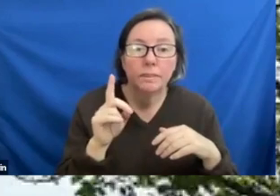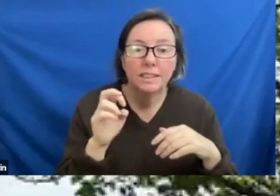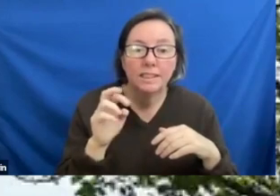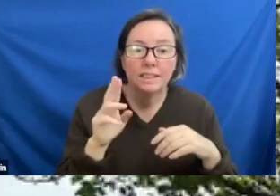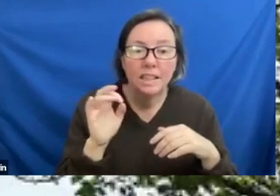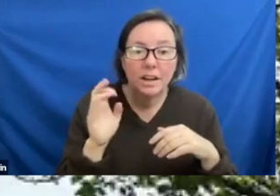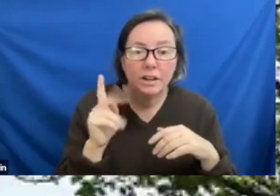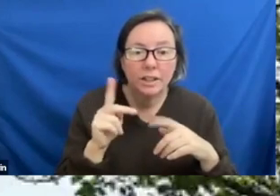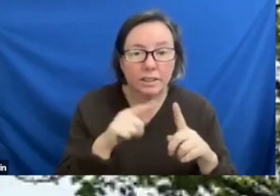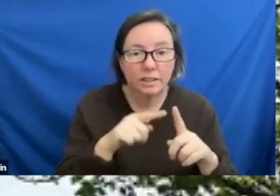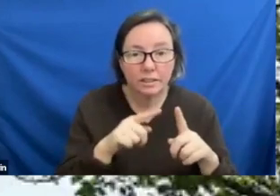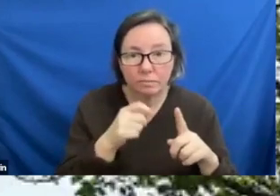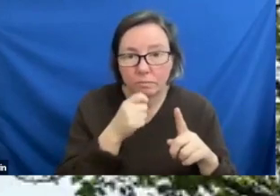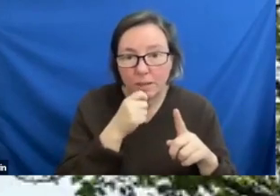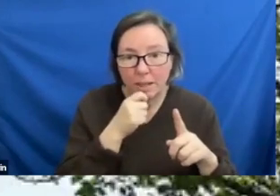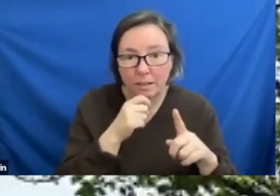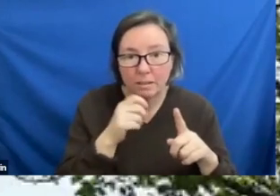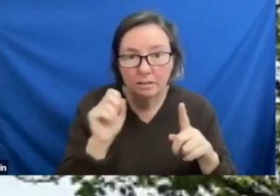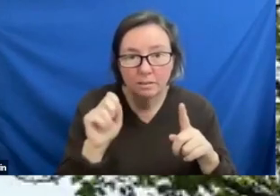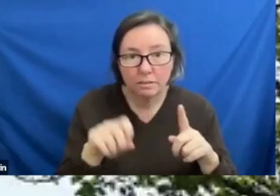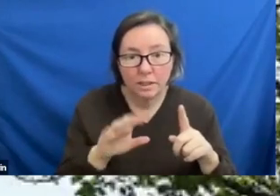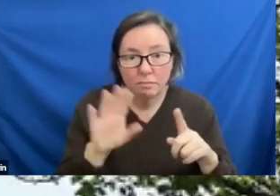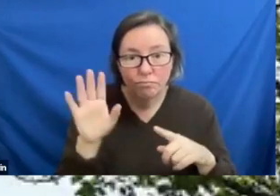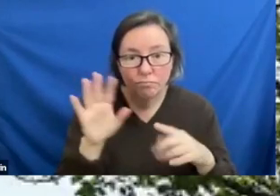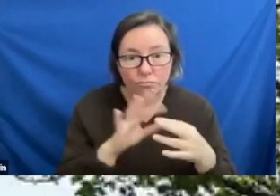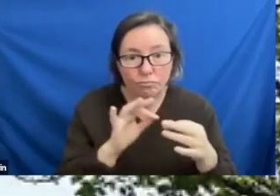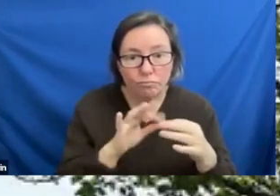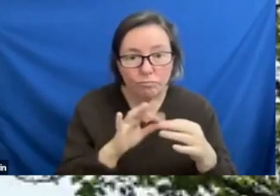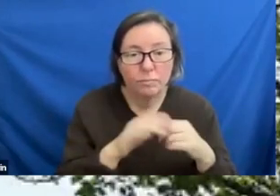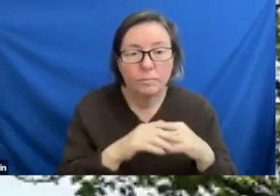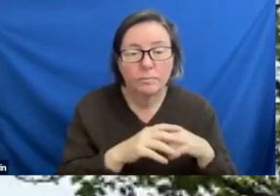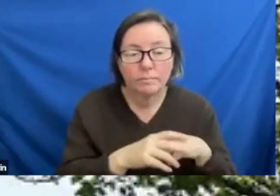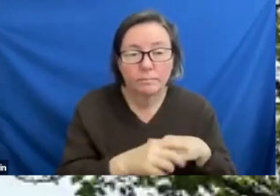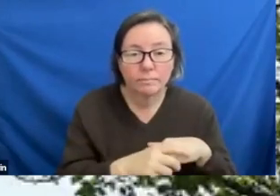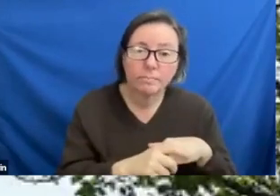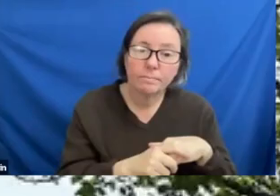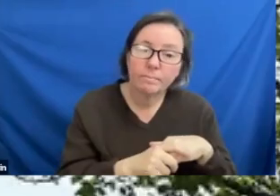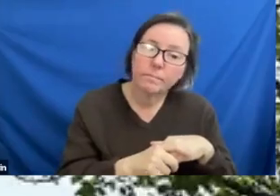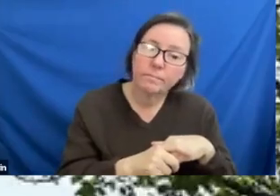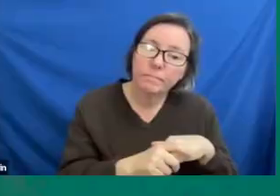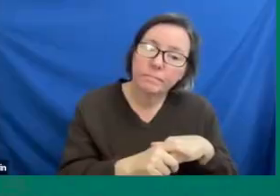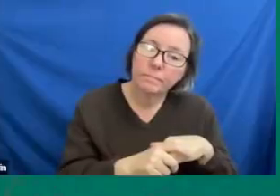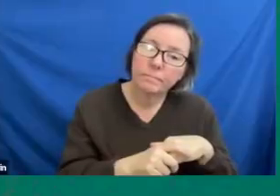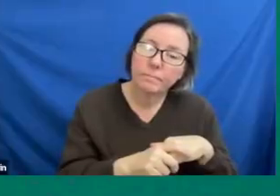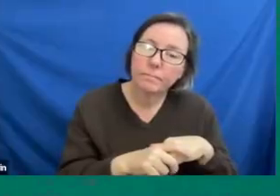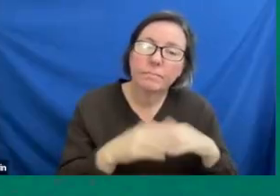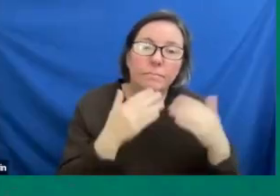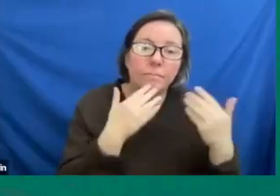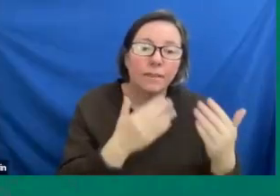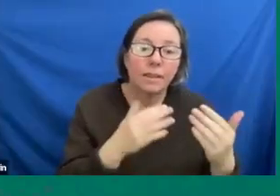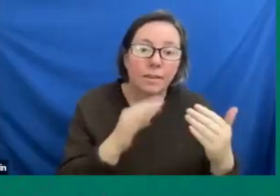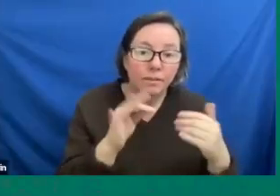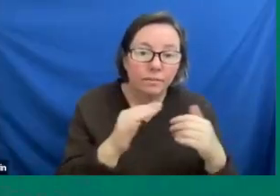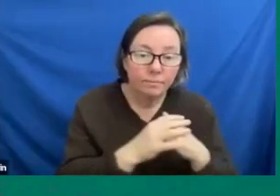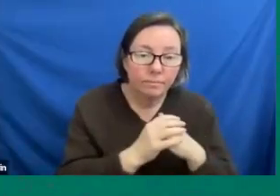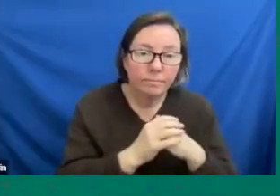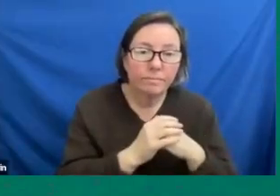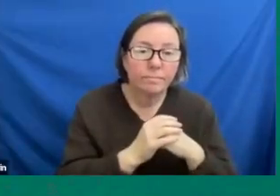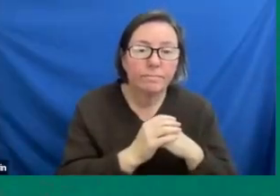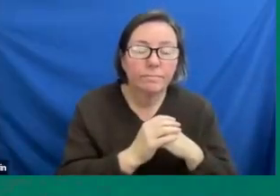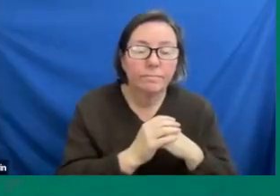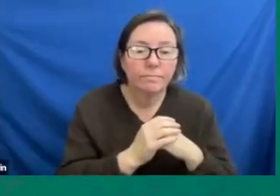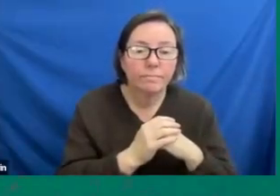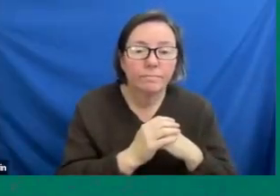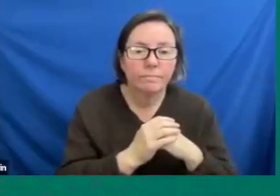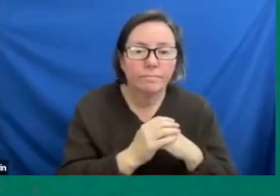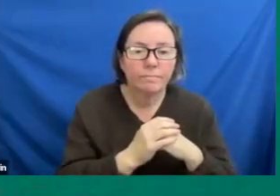your mic now, and you should be able to do so. And then, yep. Yeah, thank you. I